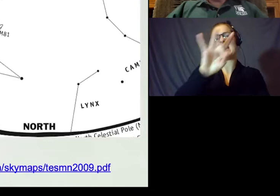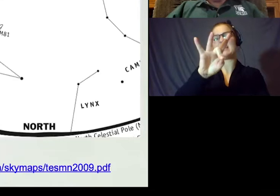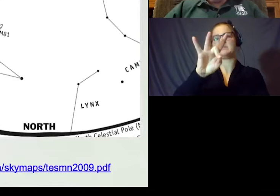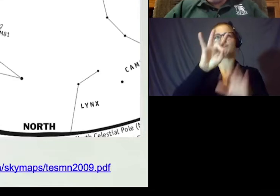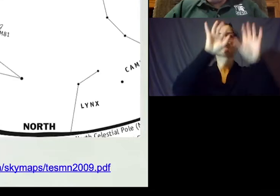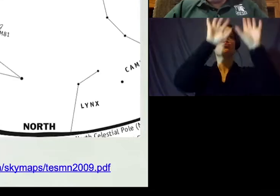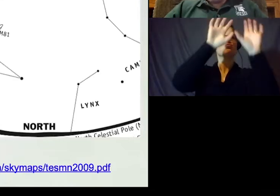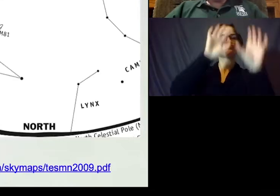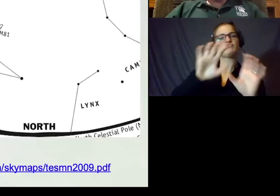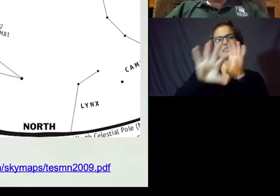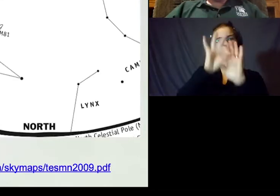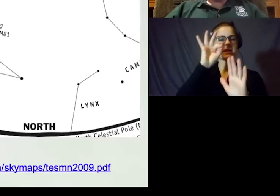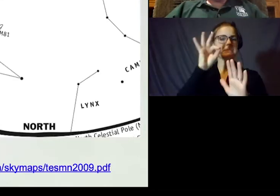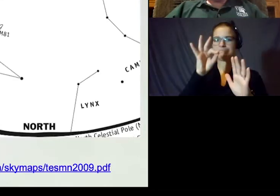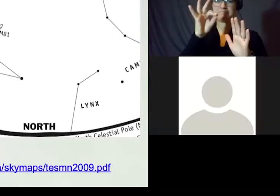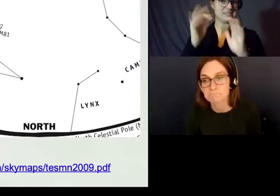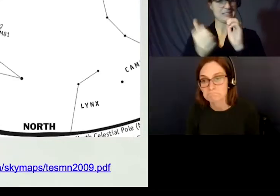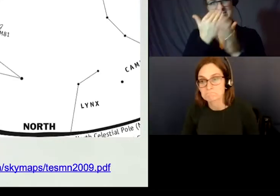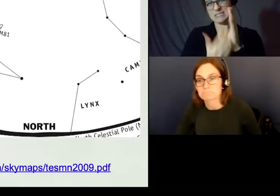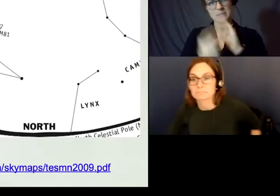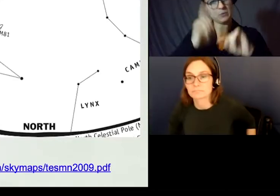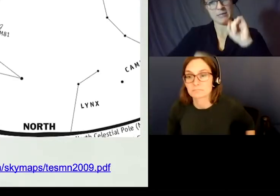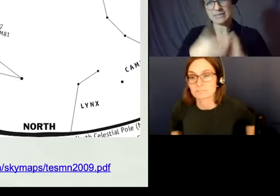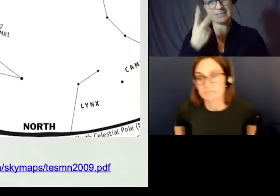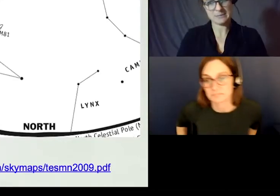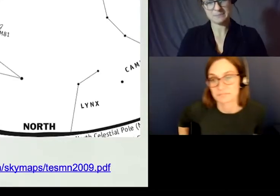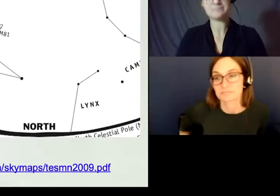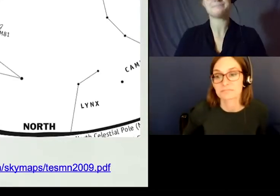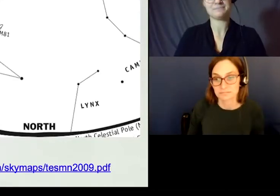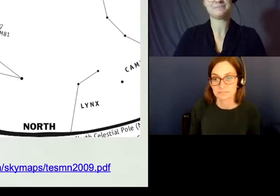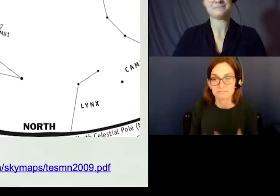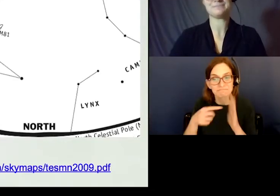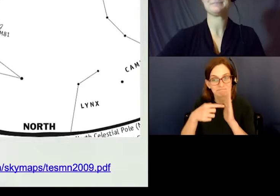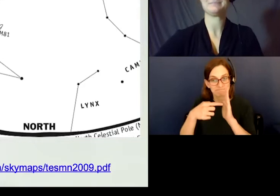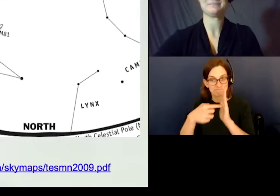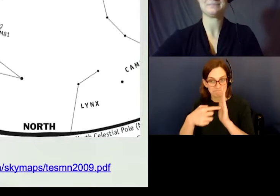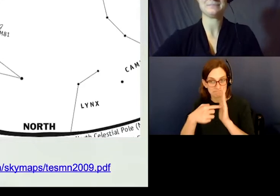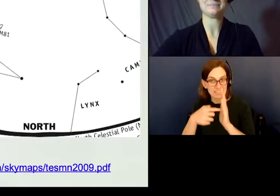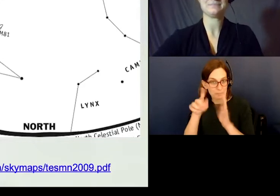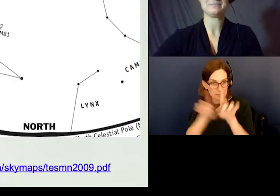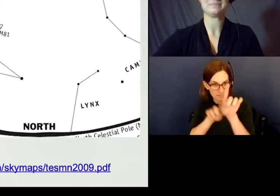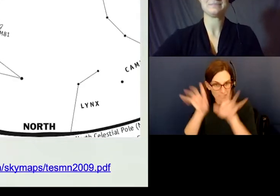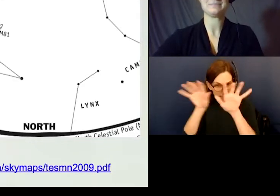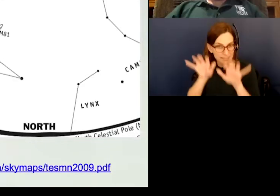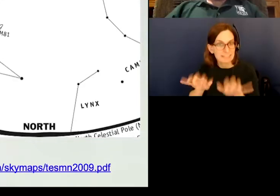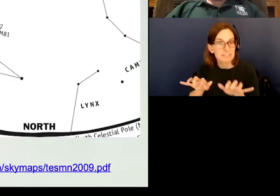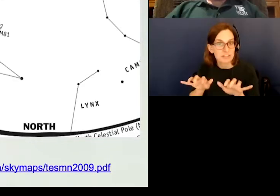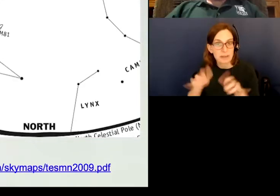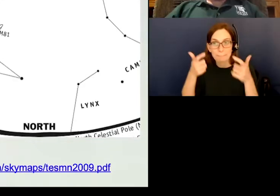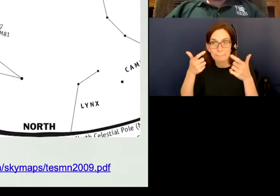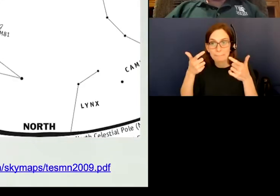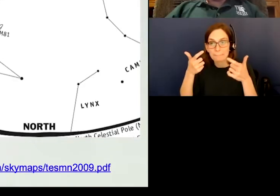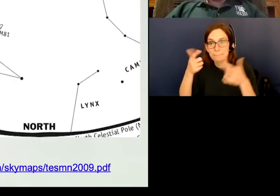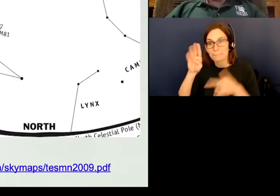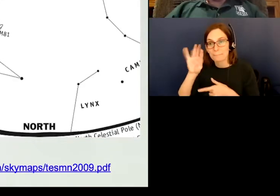So, examples of a constellation. The Big Dipper, America's favorite constellation. The problem is the Big Dipper